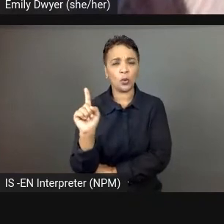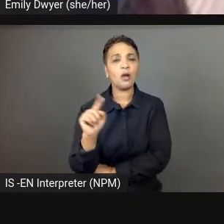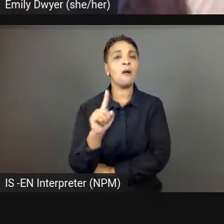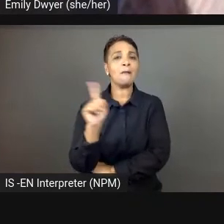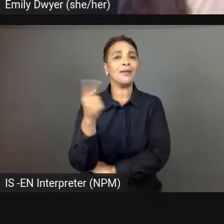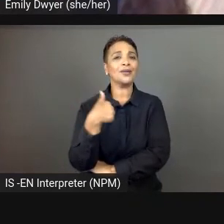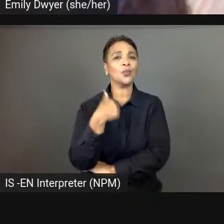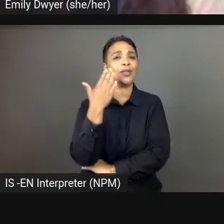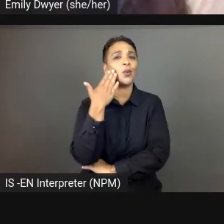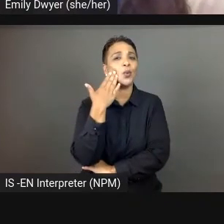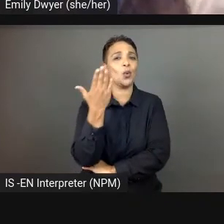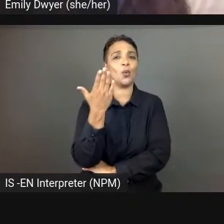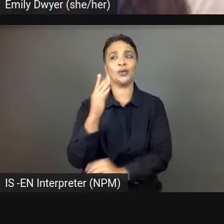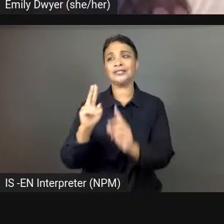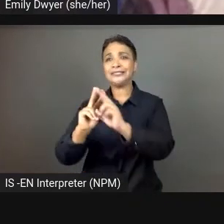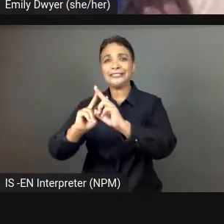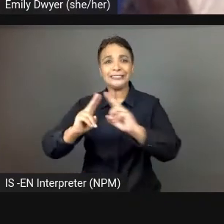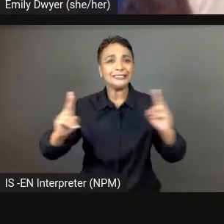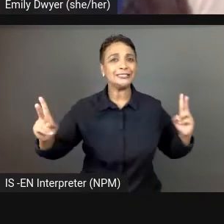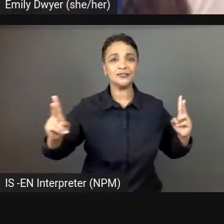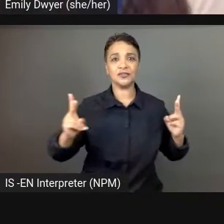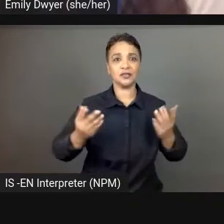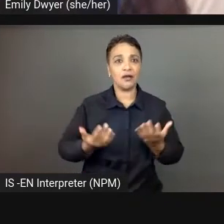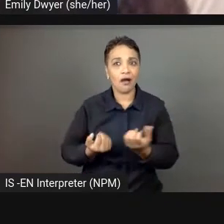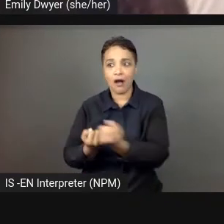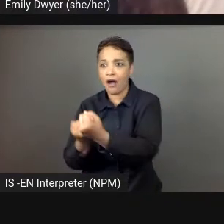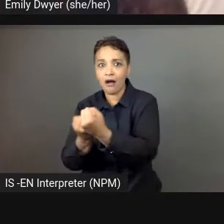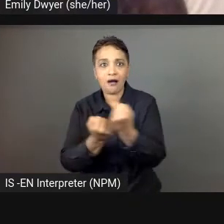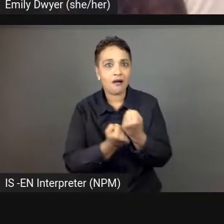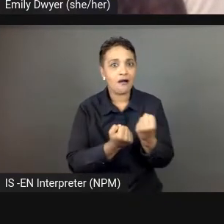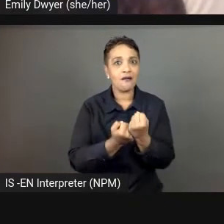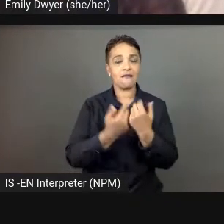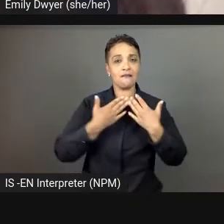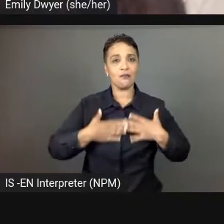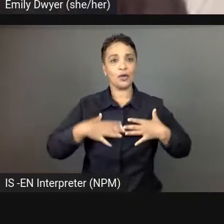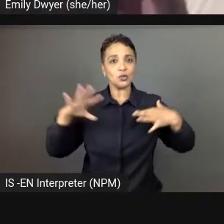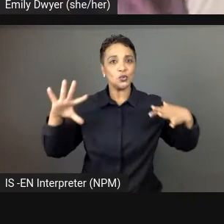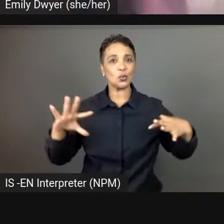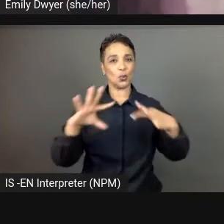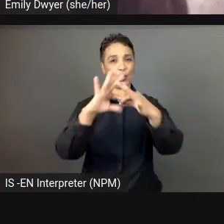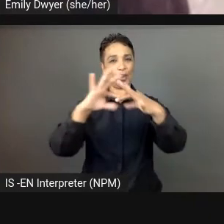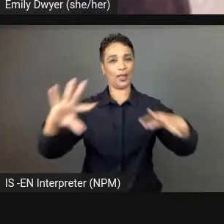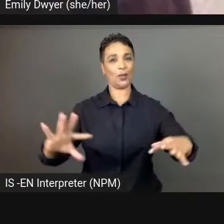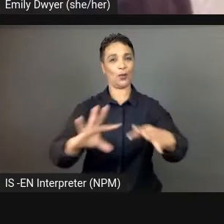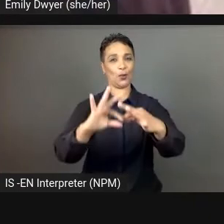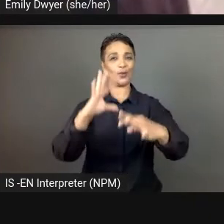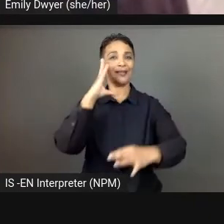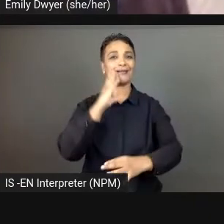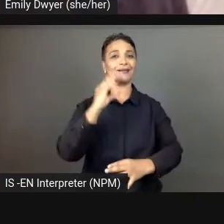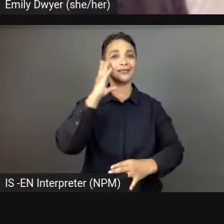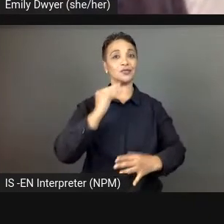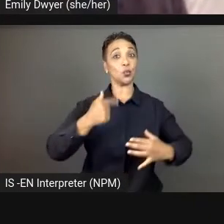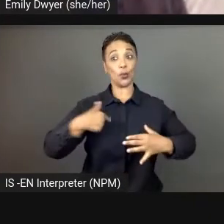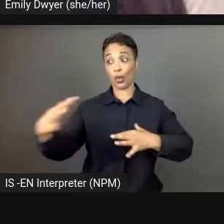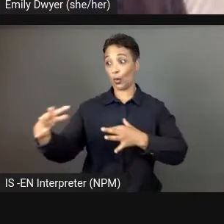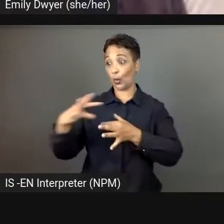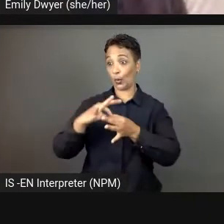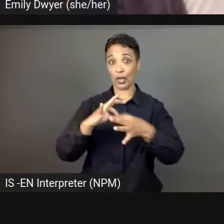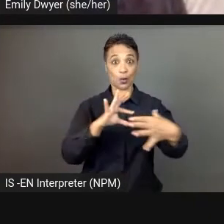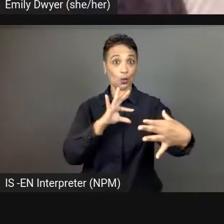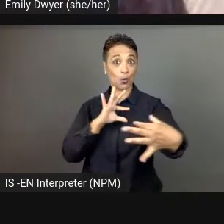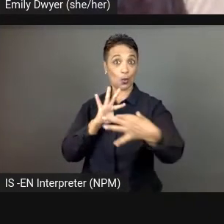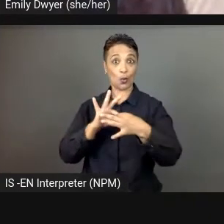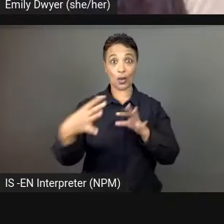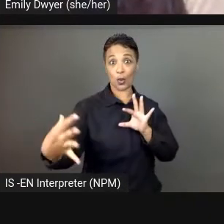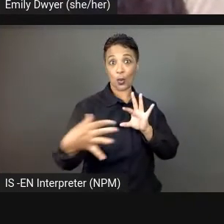stories to connect up the experiences. Because when we connect as people, then it's a whole lot